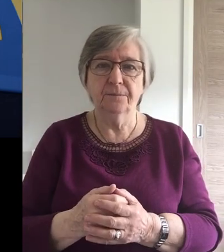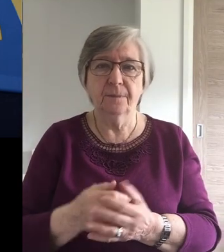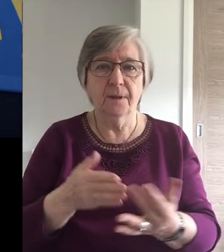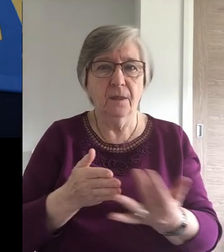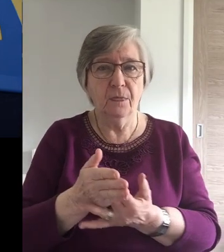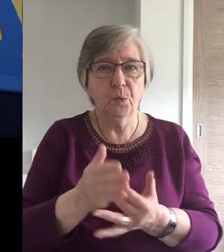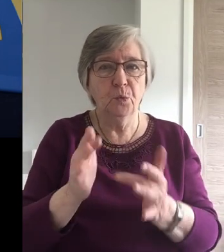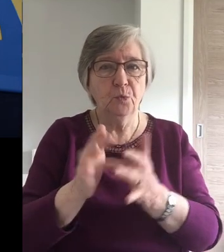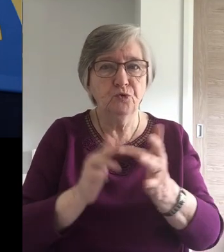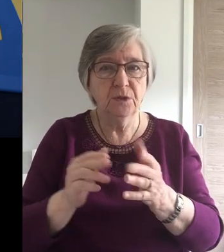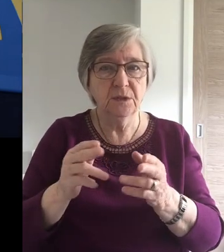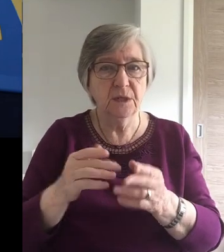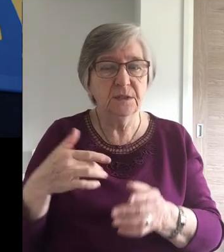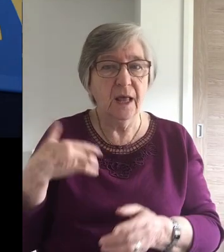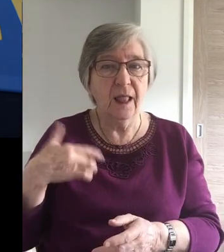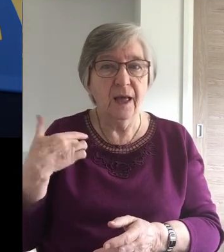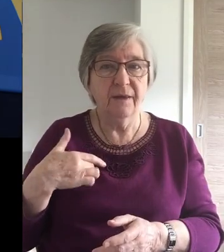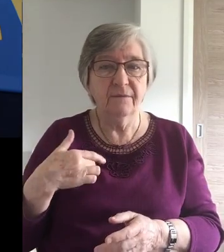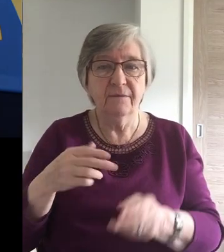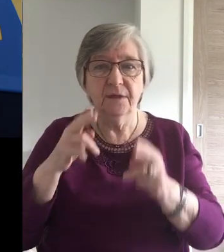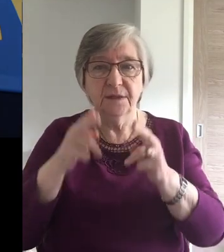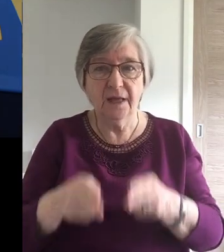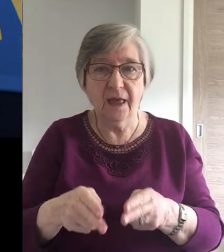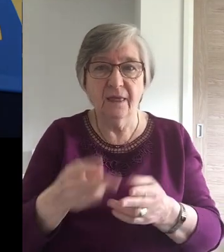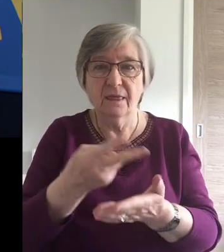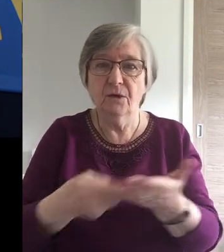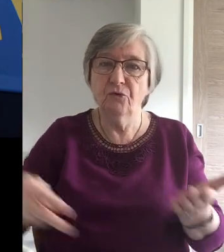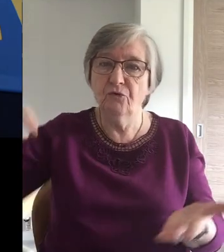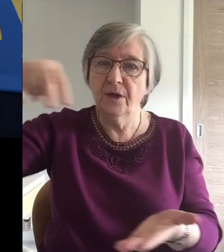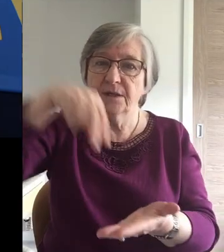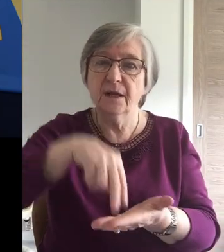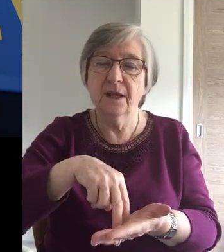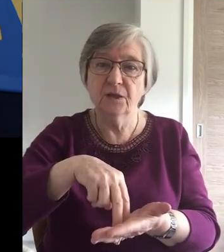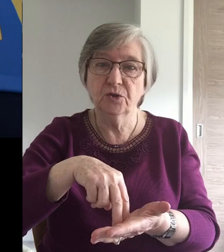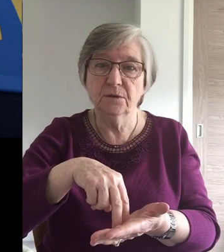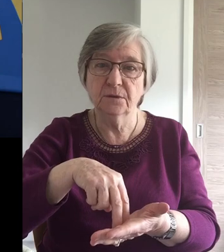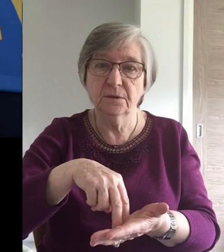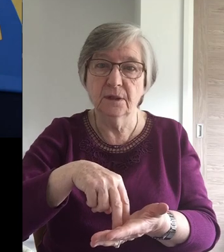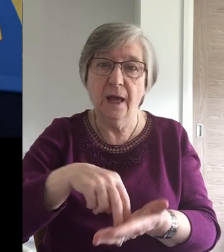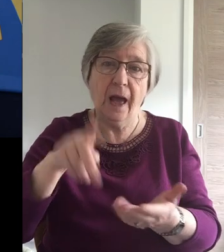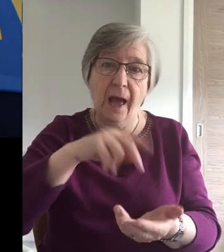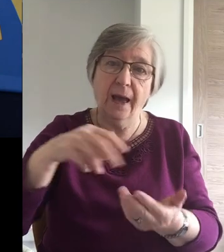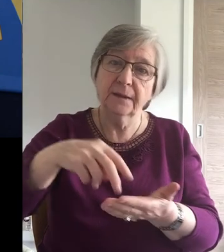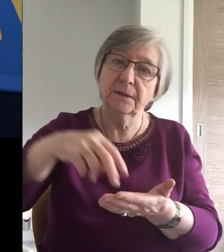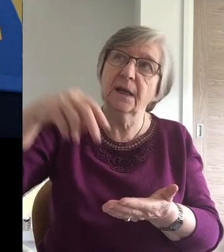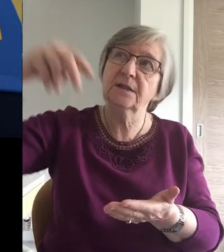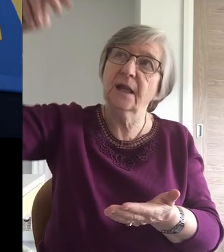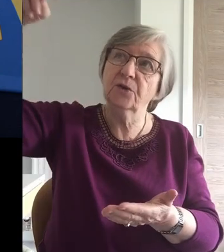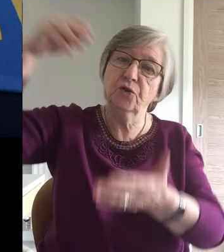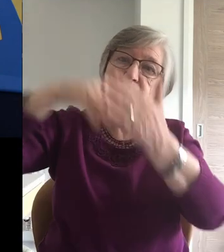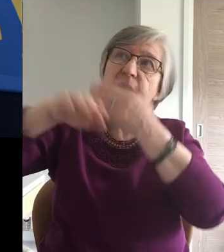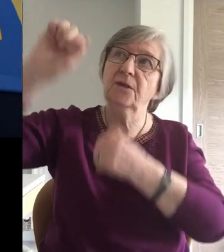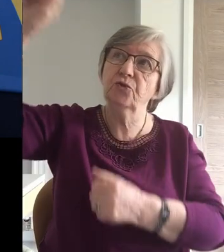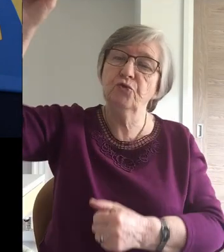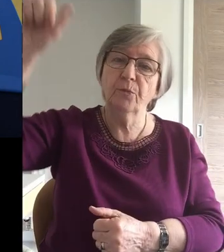And through his life, death, and resurrection, and indeed his ascension into your